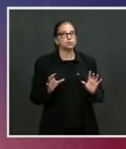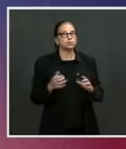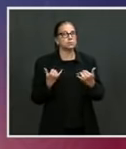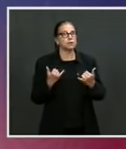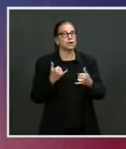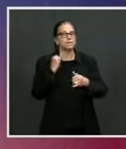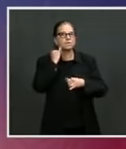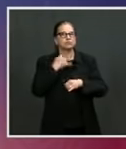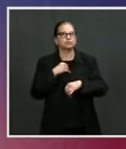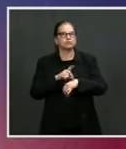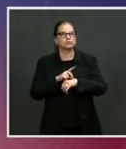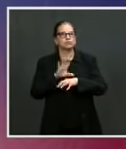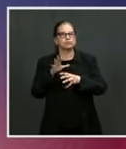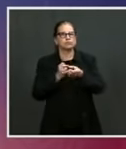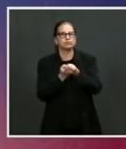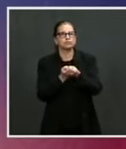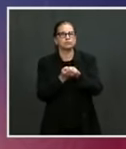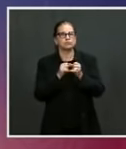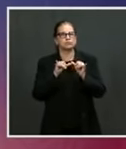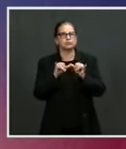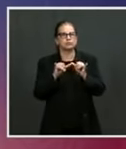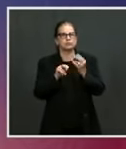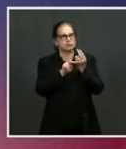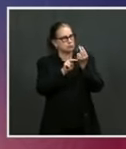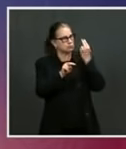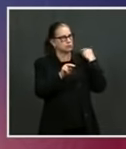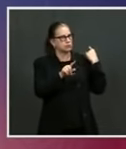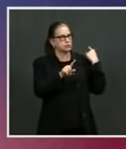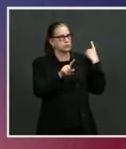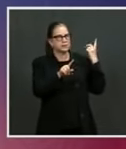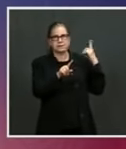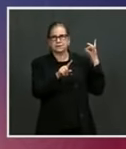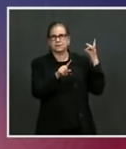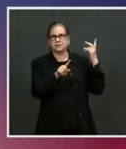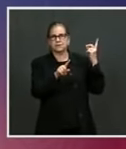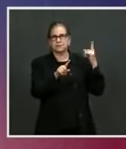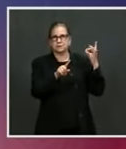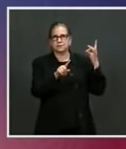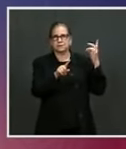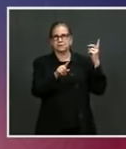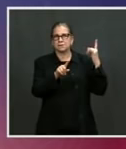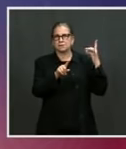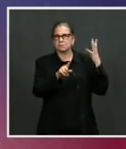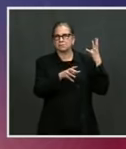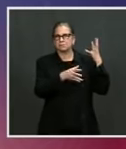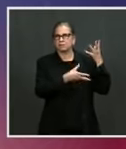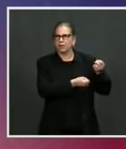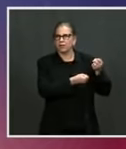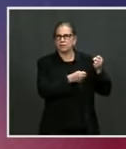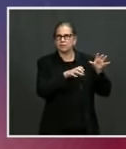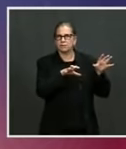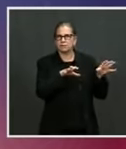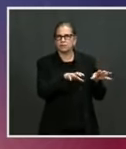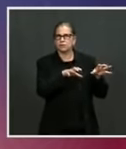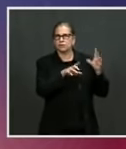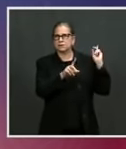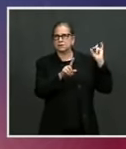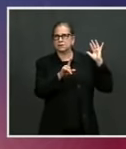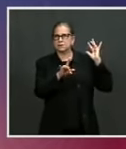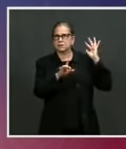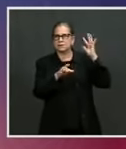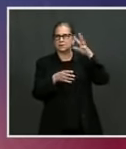too, kept the faith. And there's nothing more important, nothing more sacred,